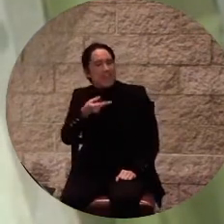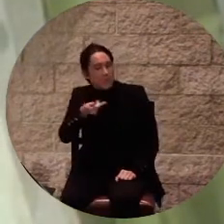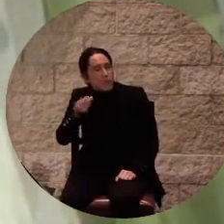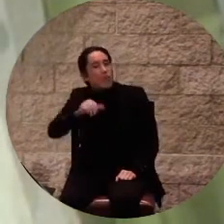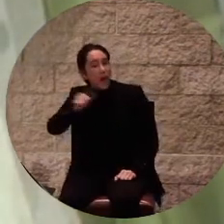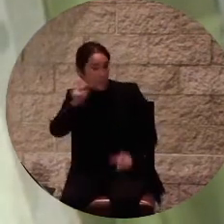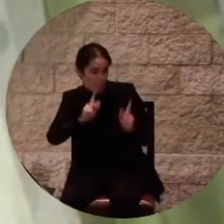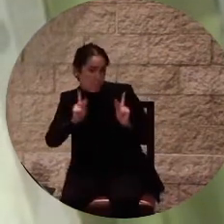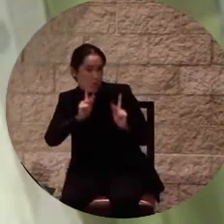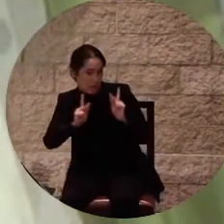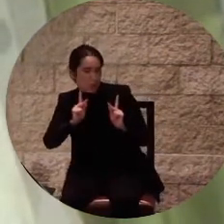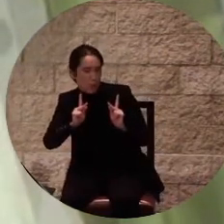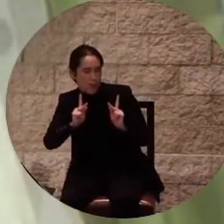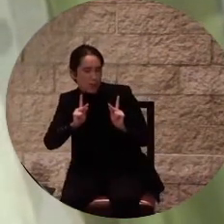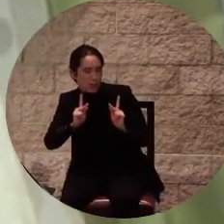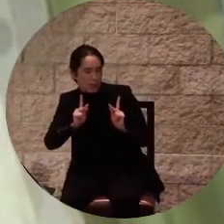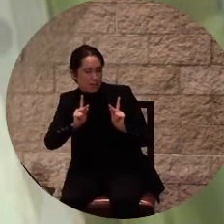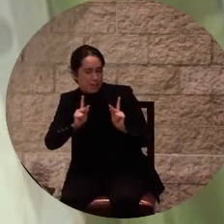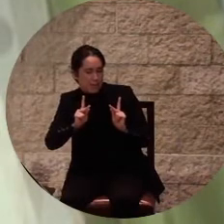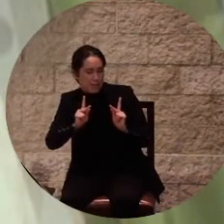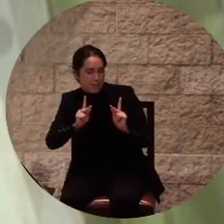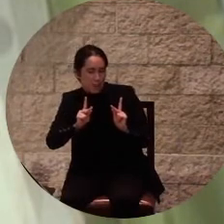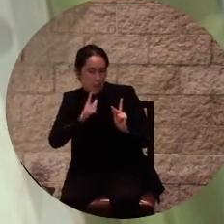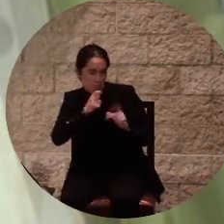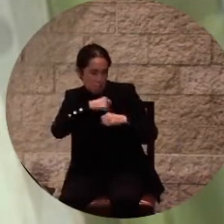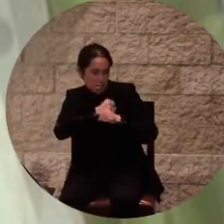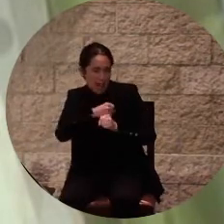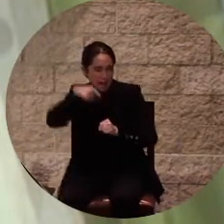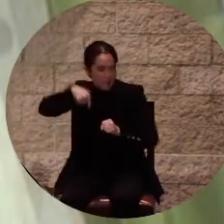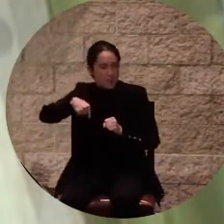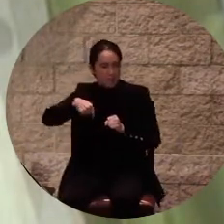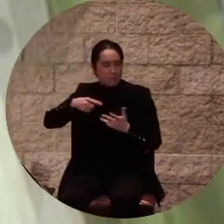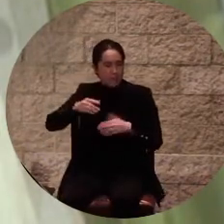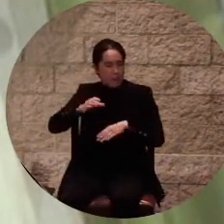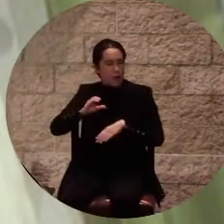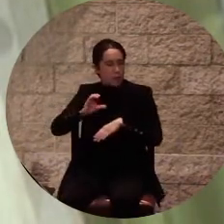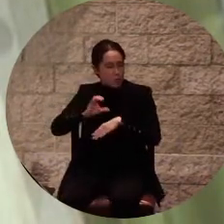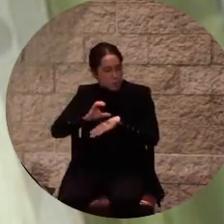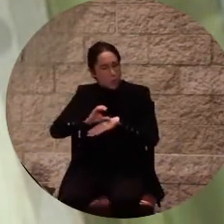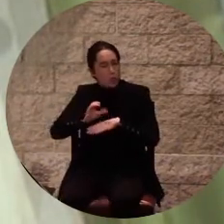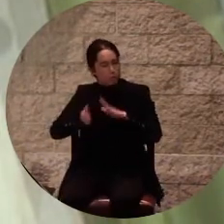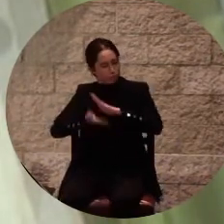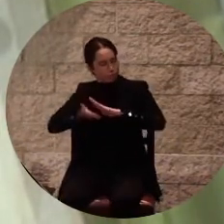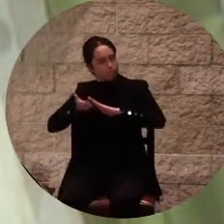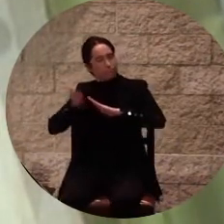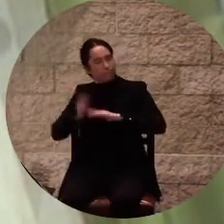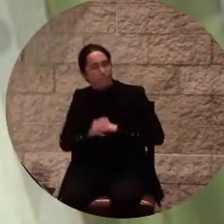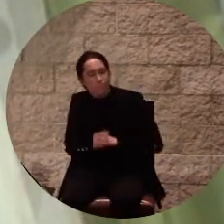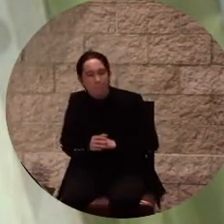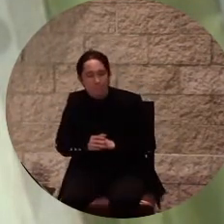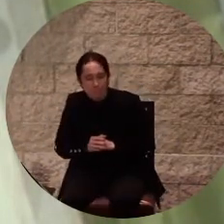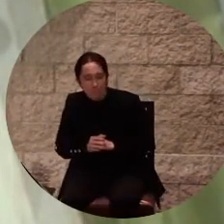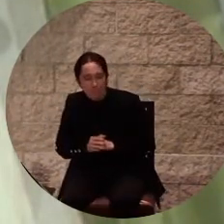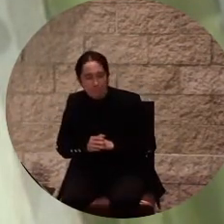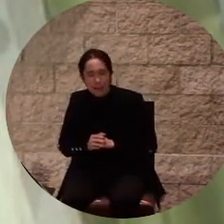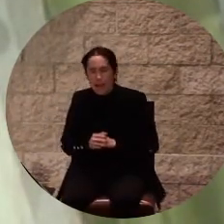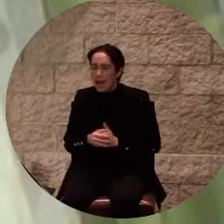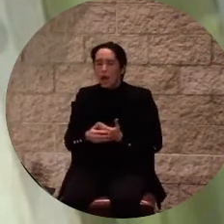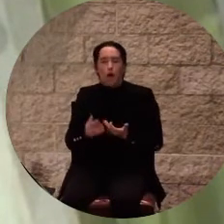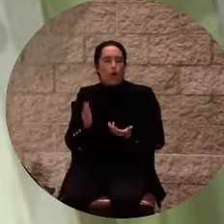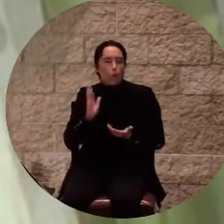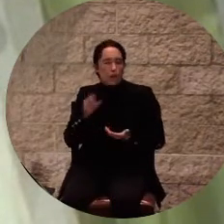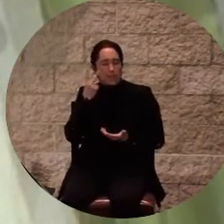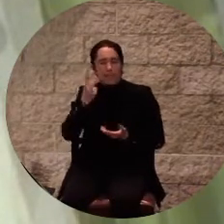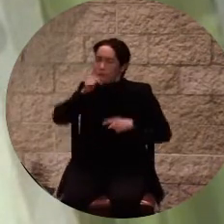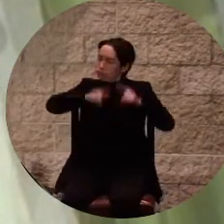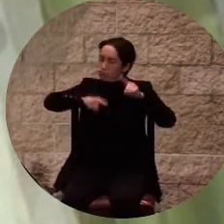the other people that make this building tick. And from all walks, from all the people that come